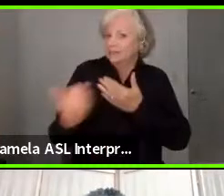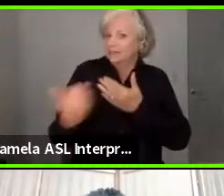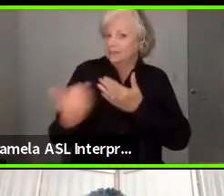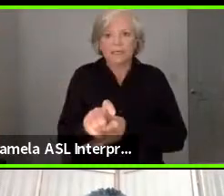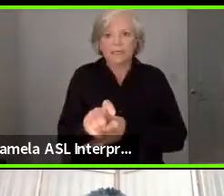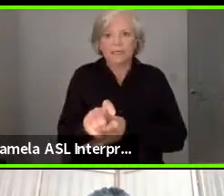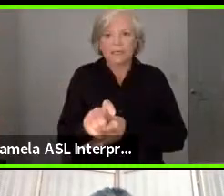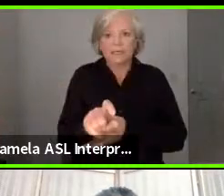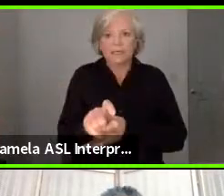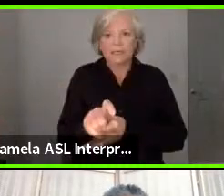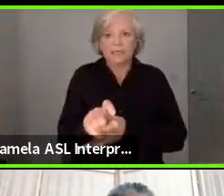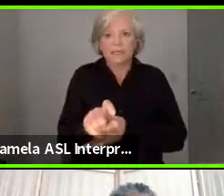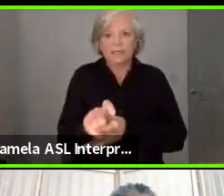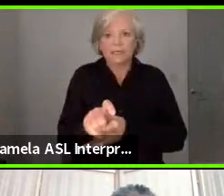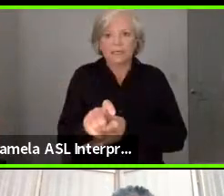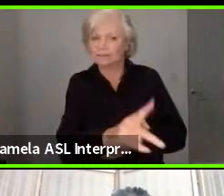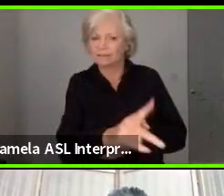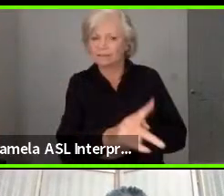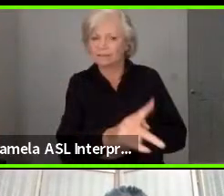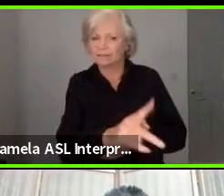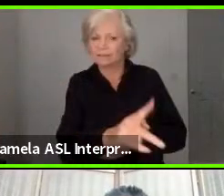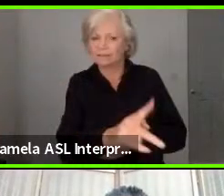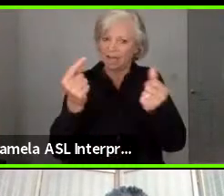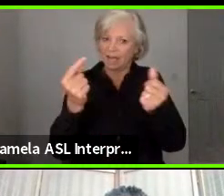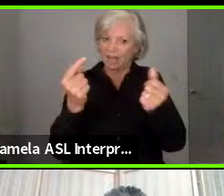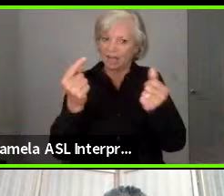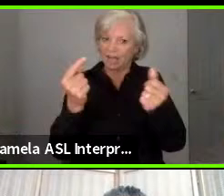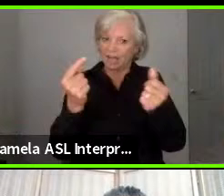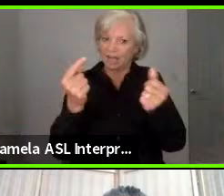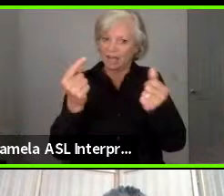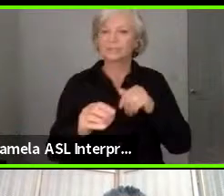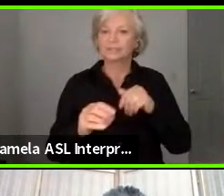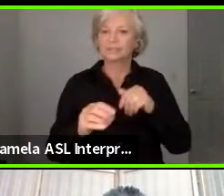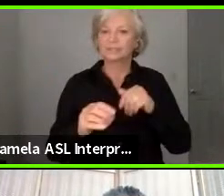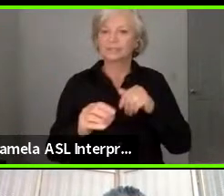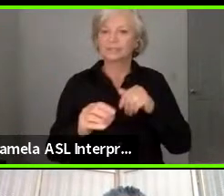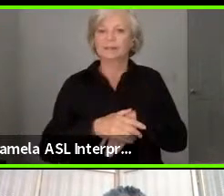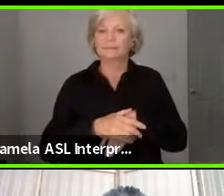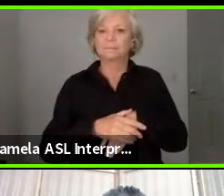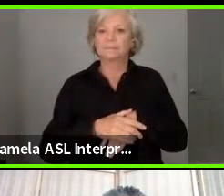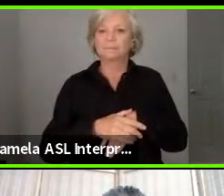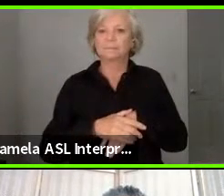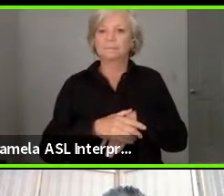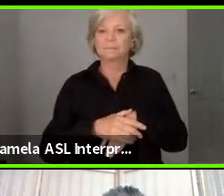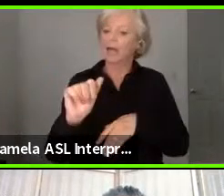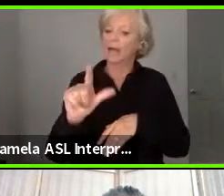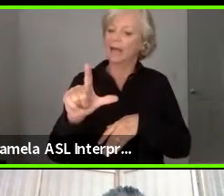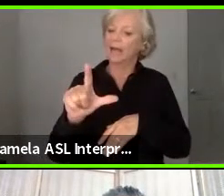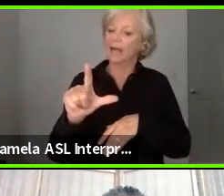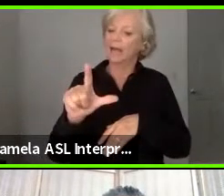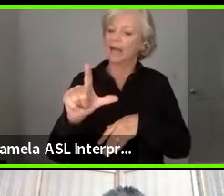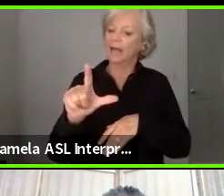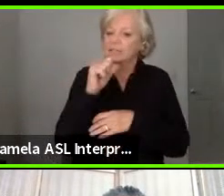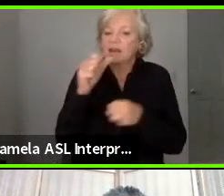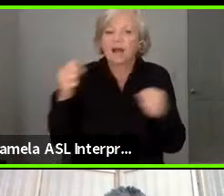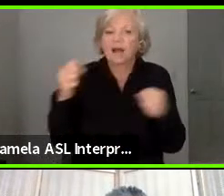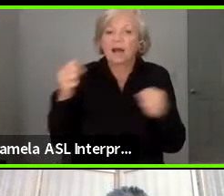him. He was just on top of it. And he's not afraid